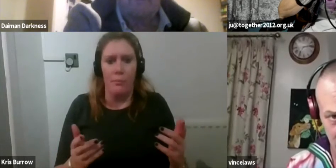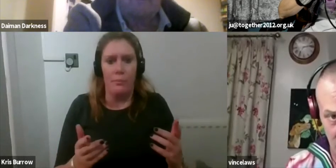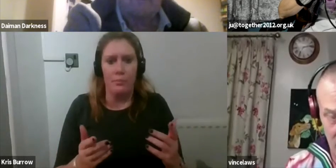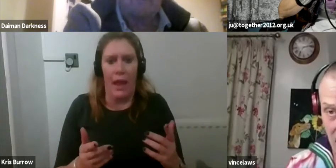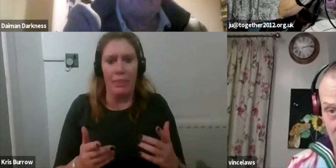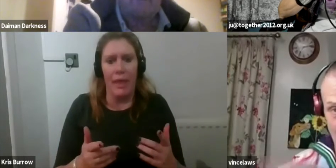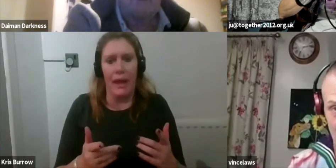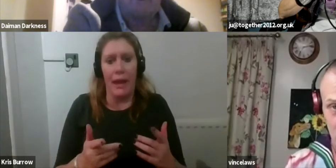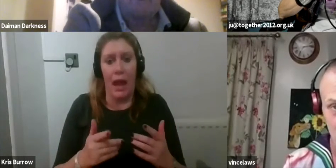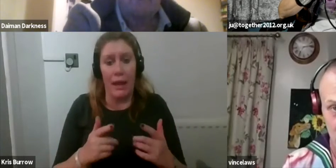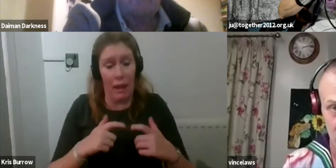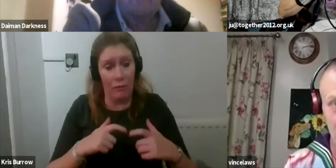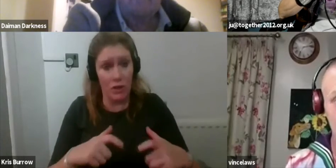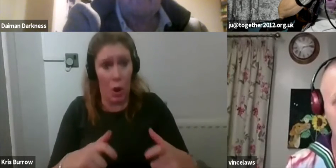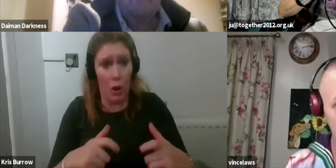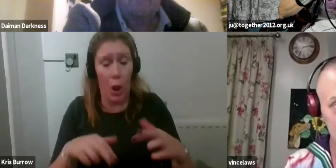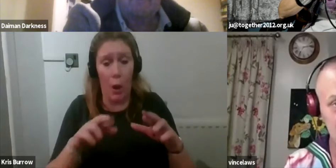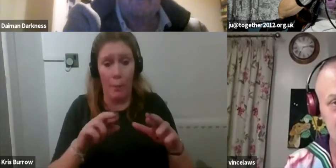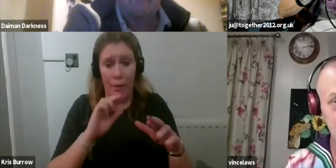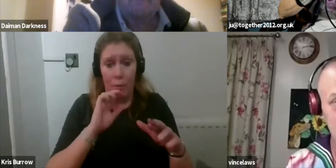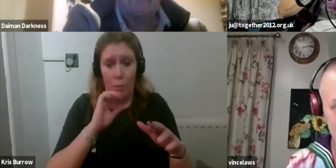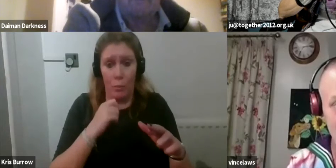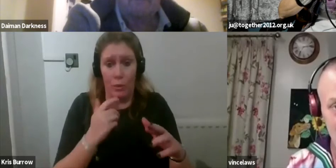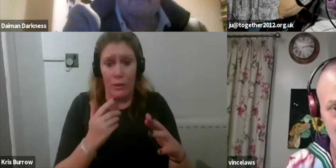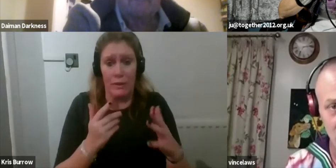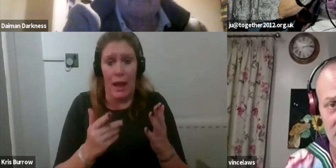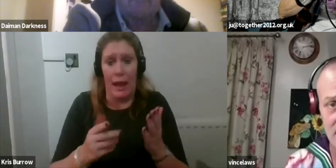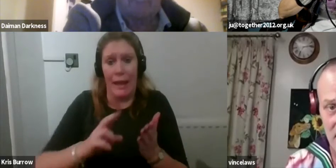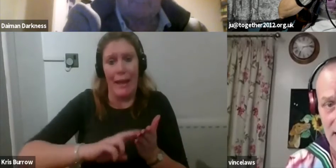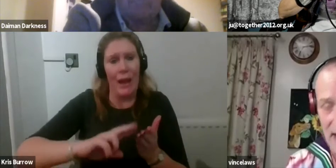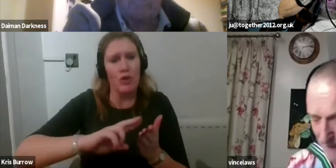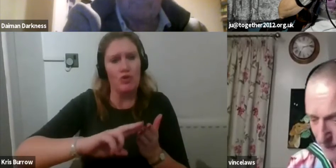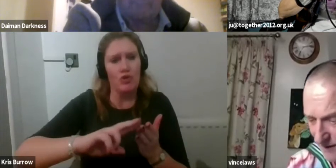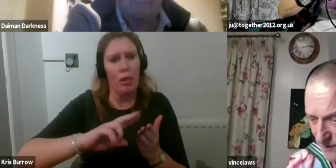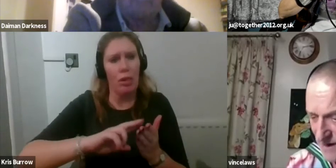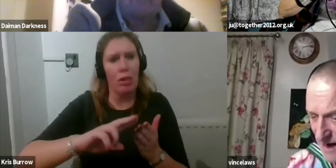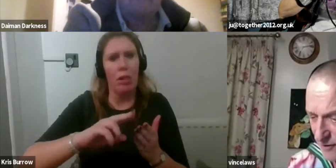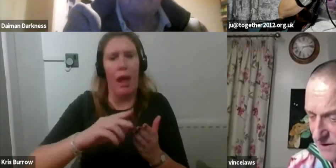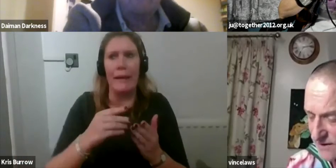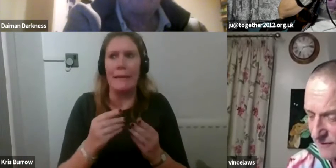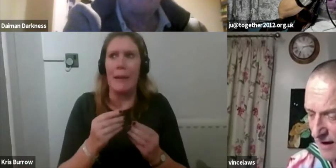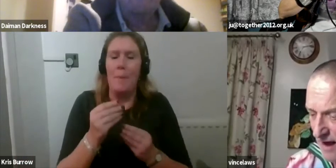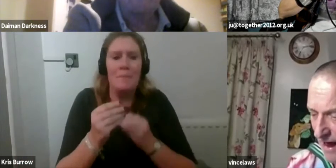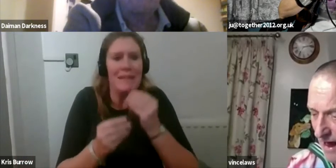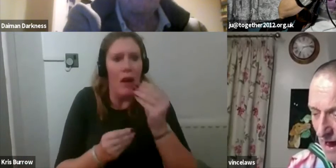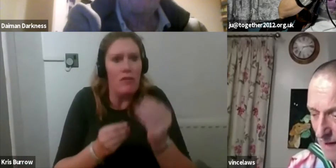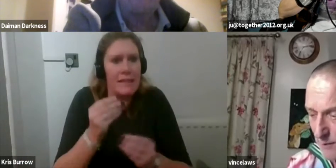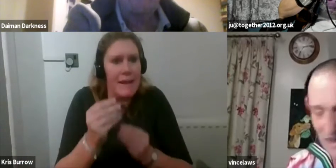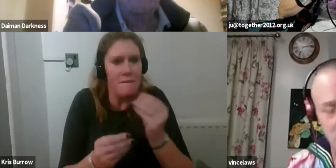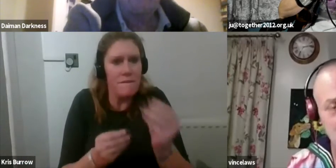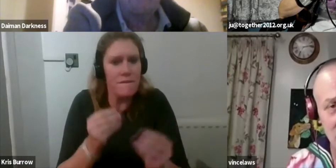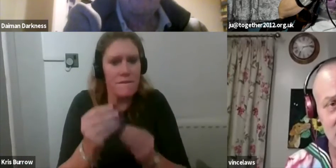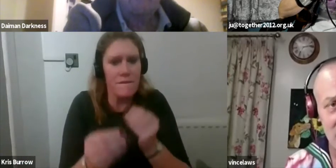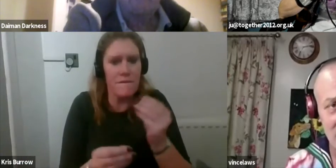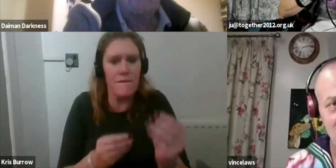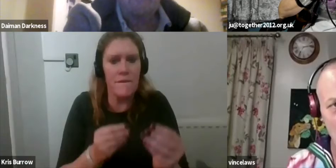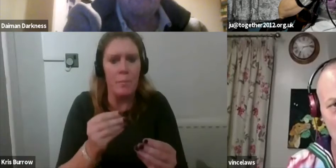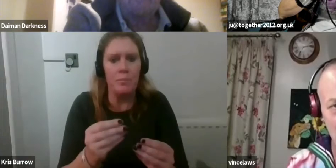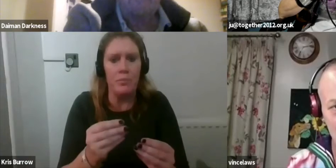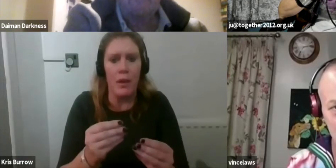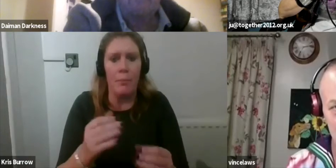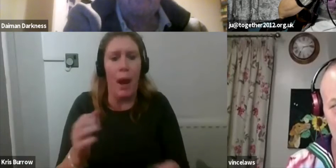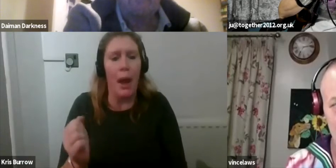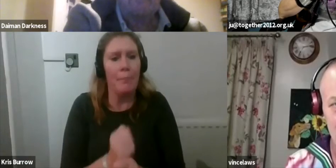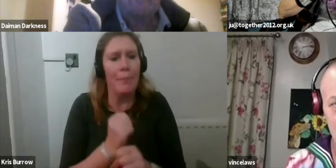narrative. And that was really what this began life as, a kind of happening with a narrative. But I made it as a